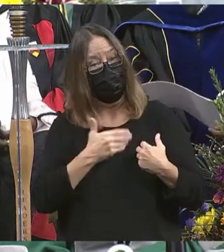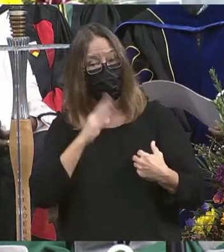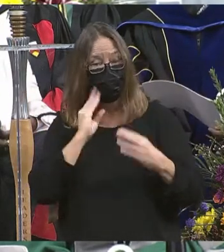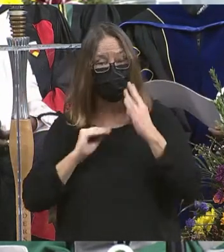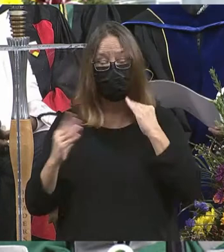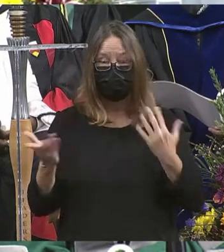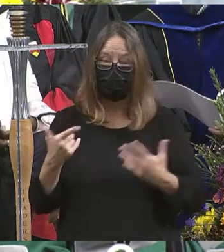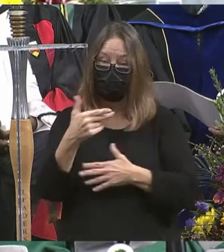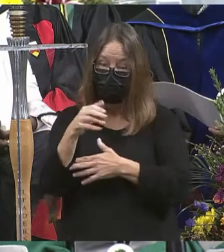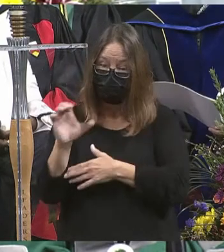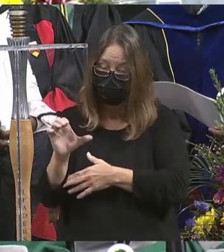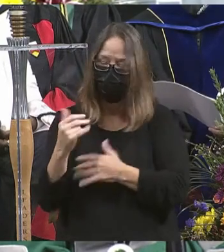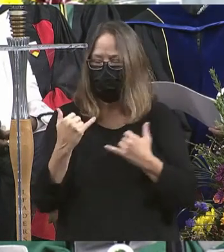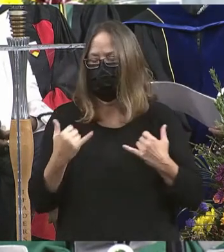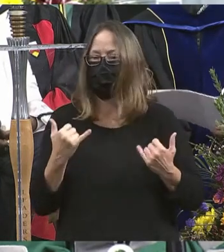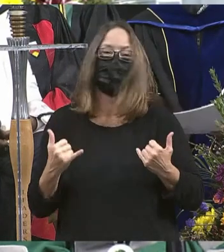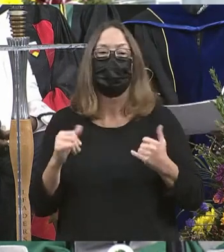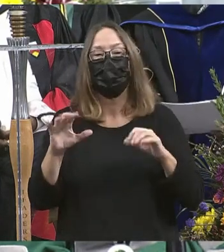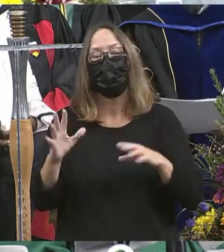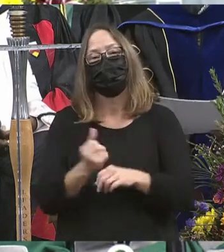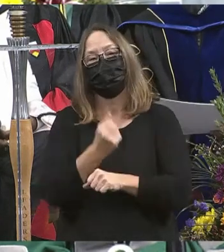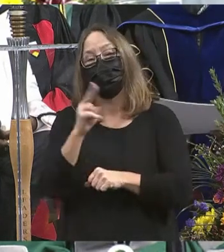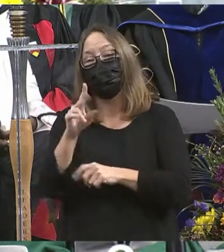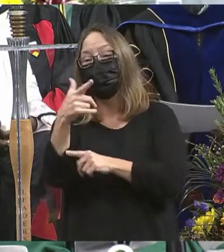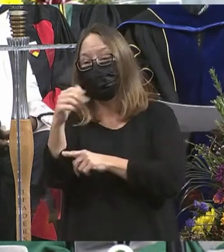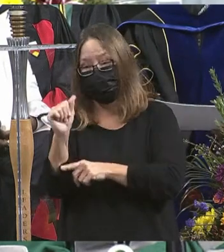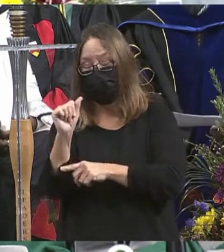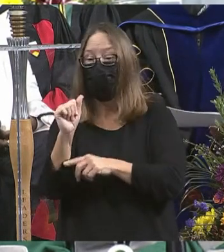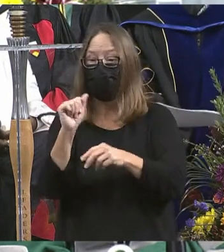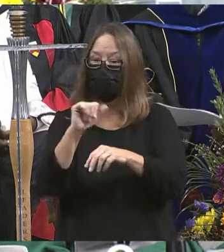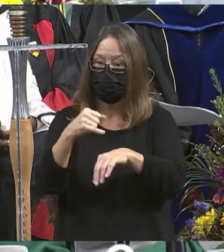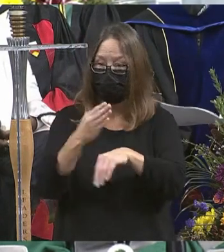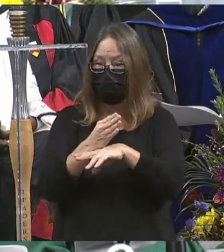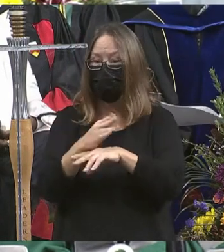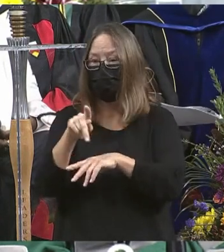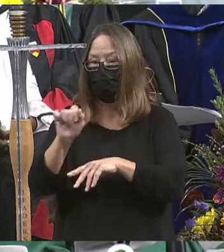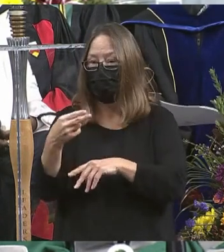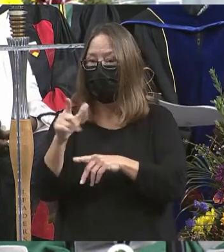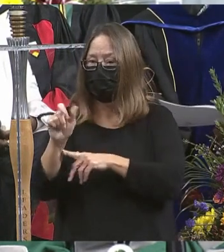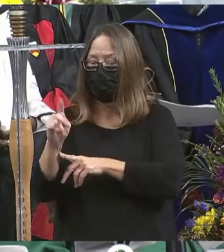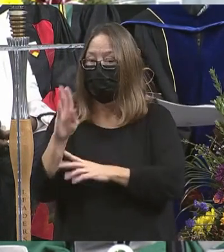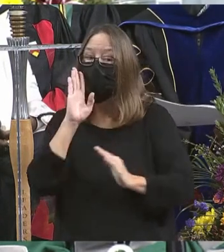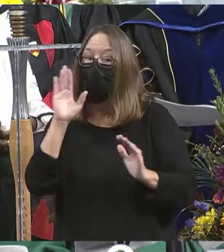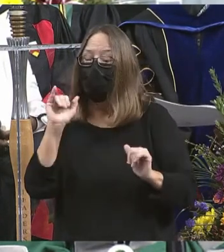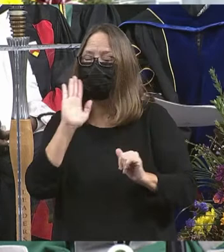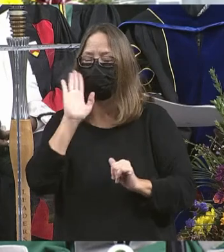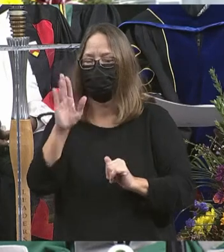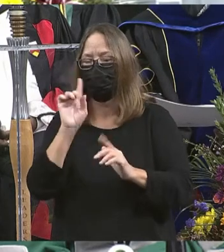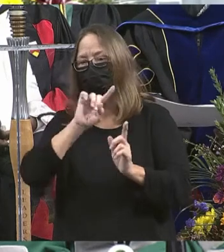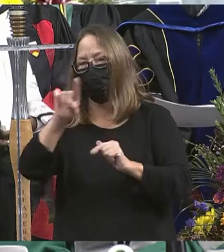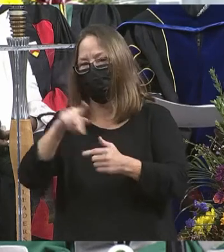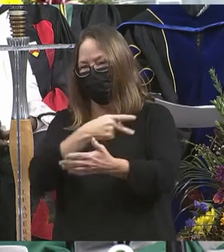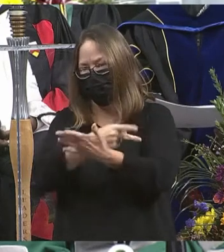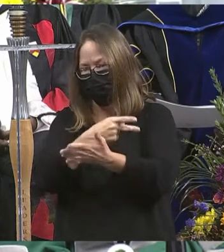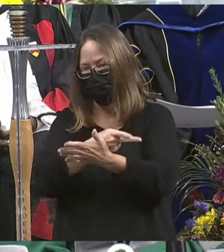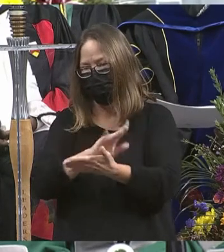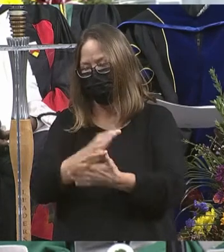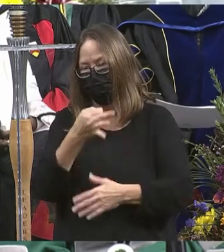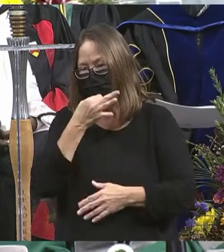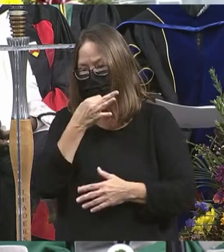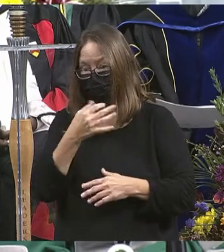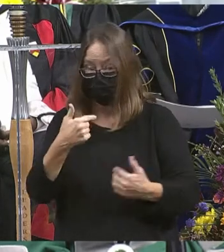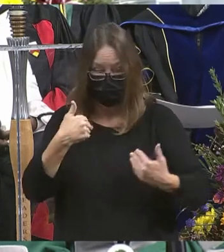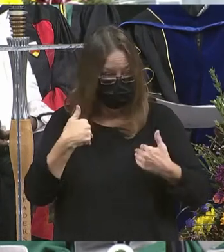GGC, I have been able to obtain a UGA position in a PAC lab with hopes of entering a graduate program there in the near future.